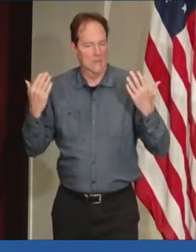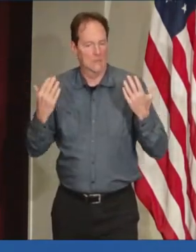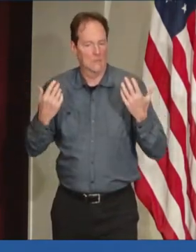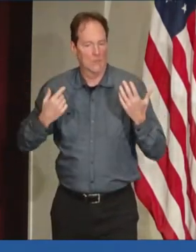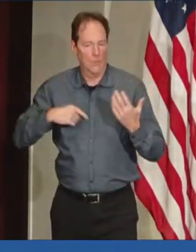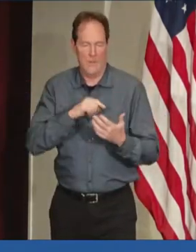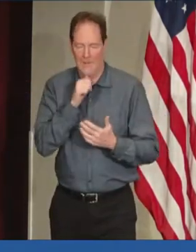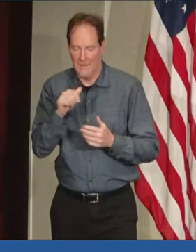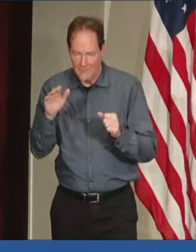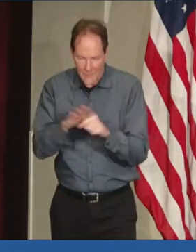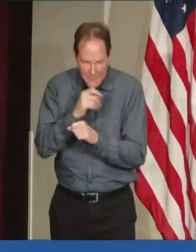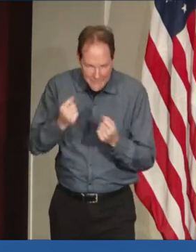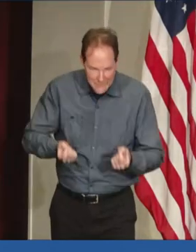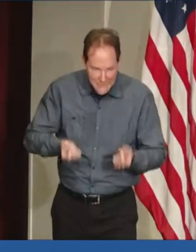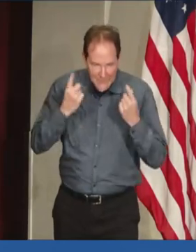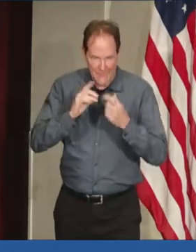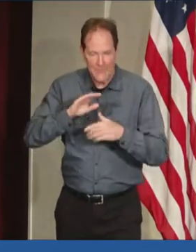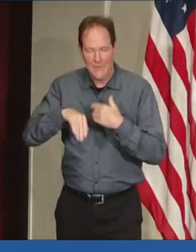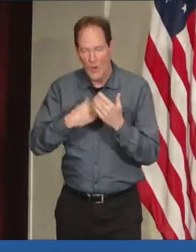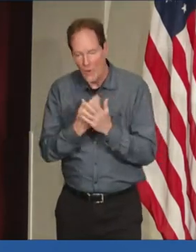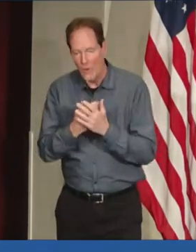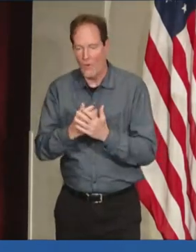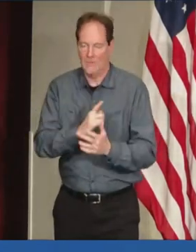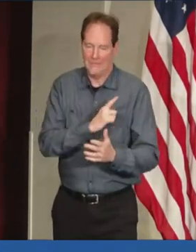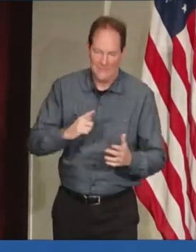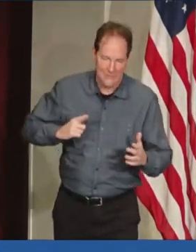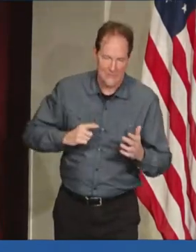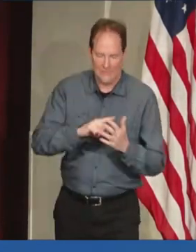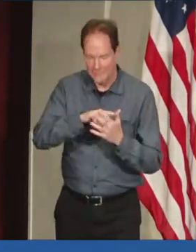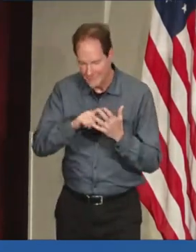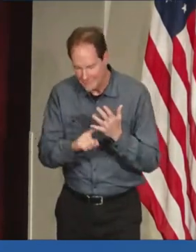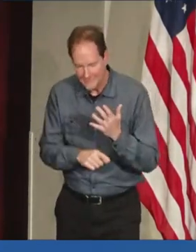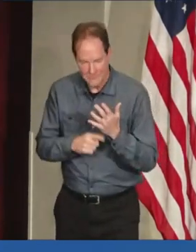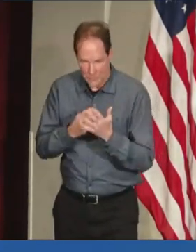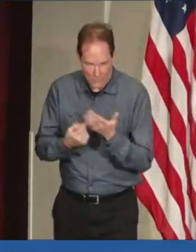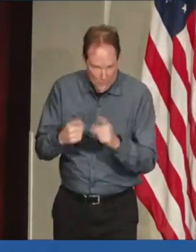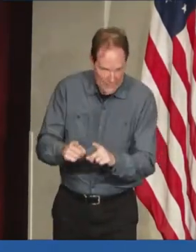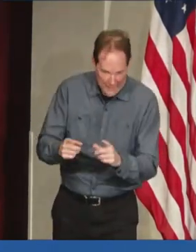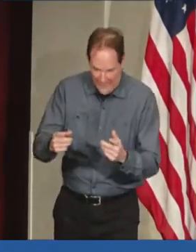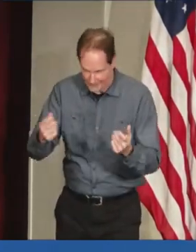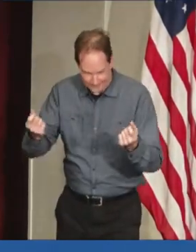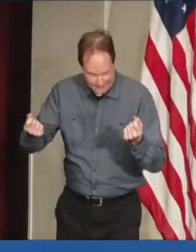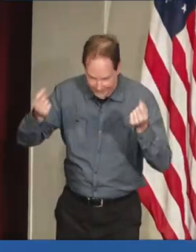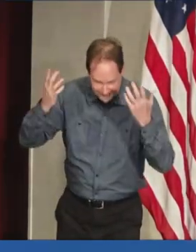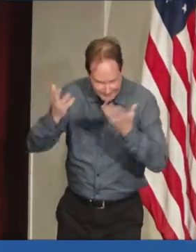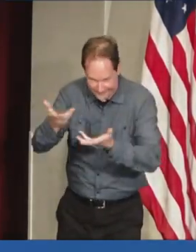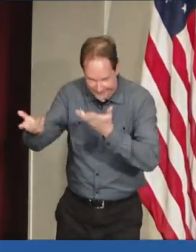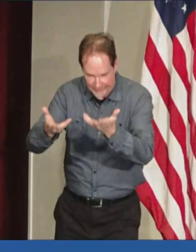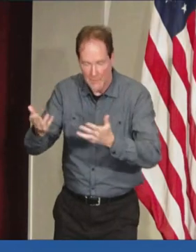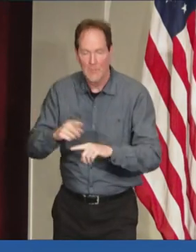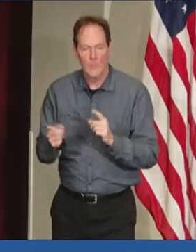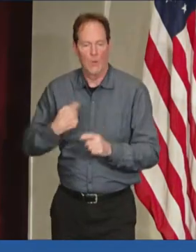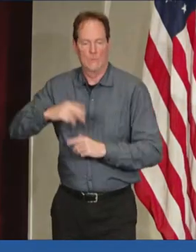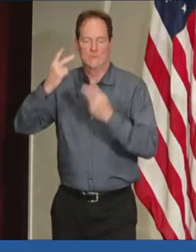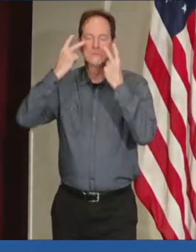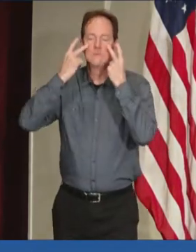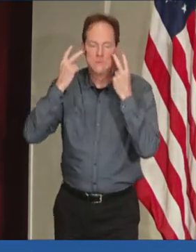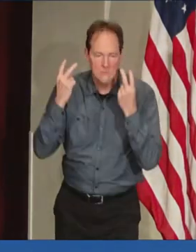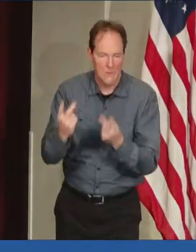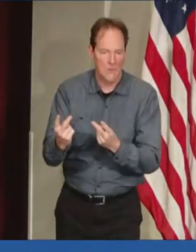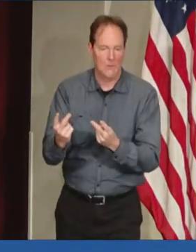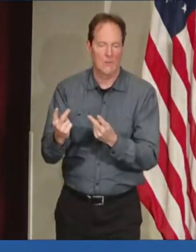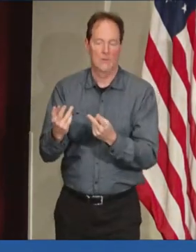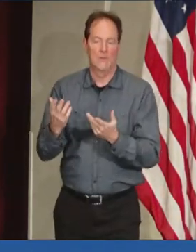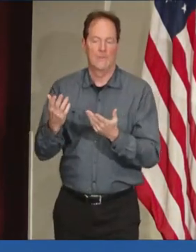really understand all the legislative stuff that was going on? No, we didn't. But we really did see that